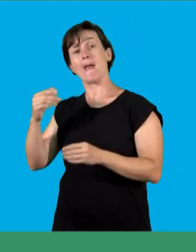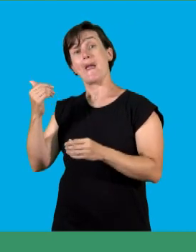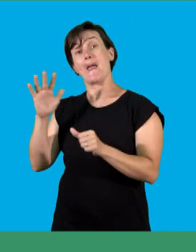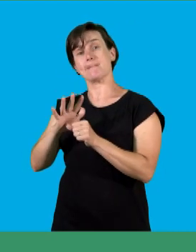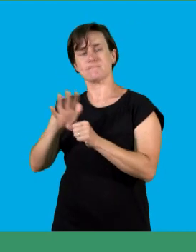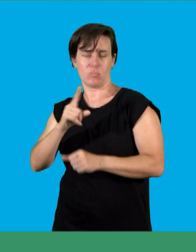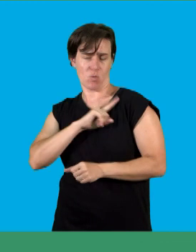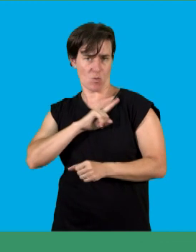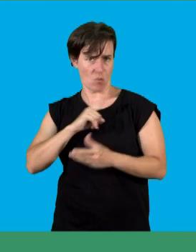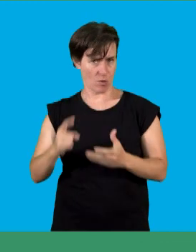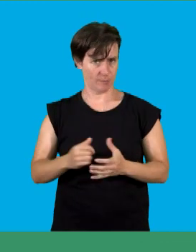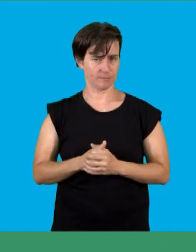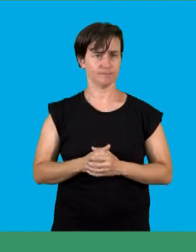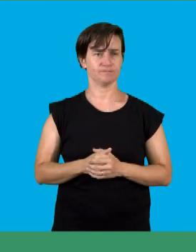sectors.